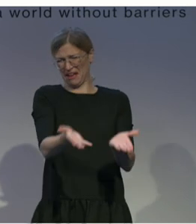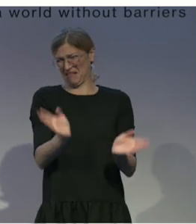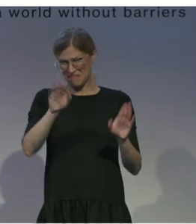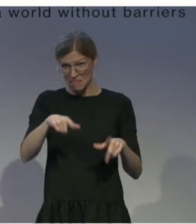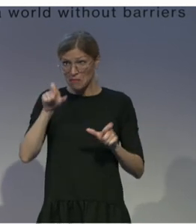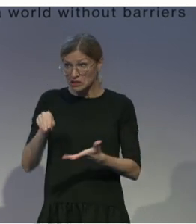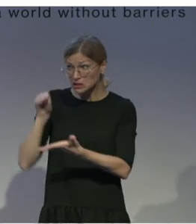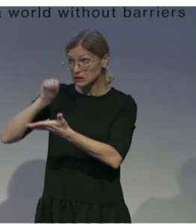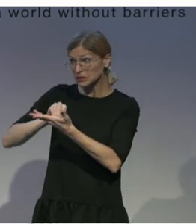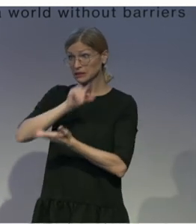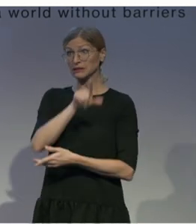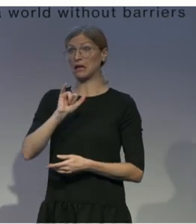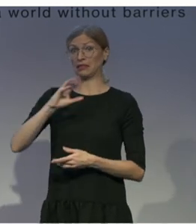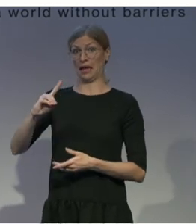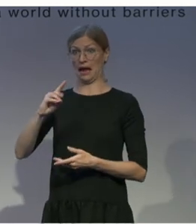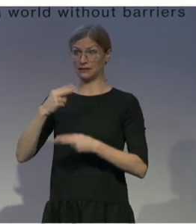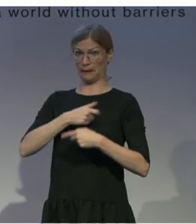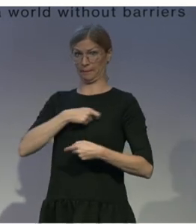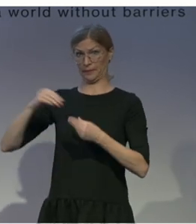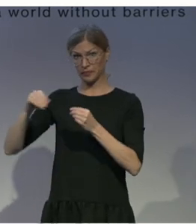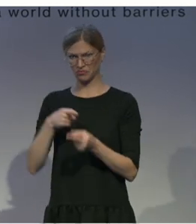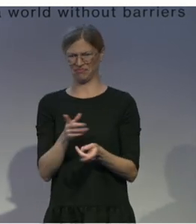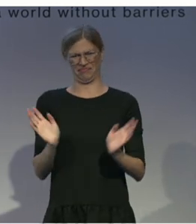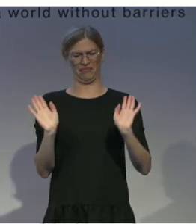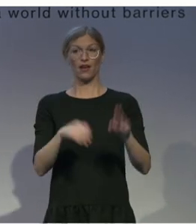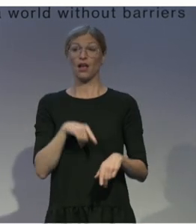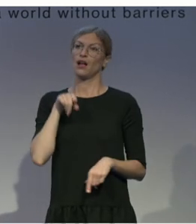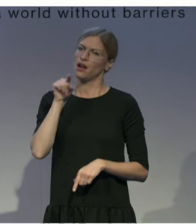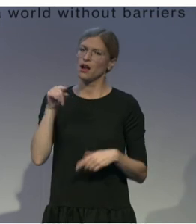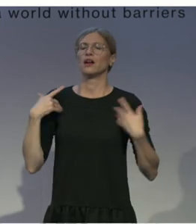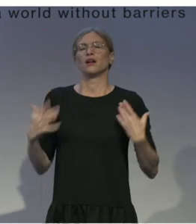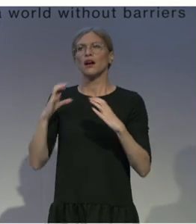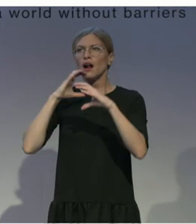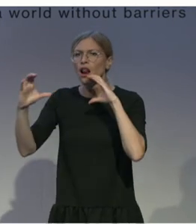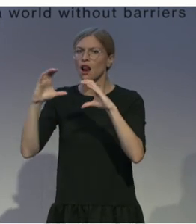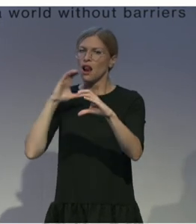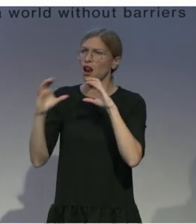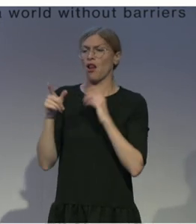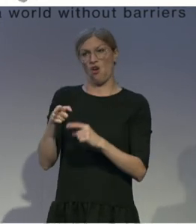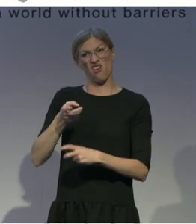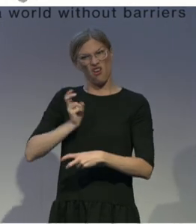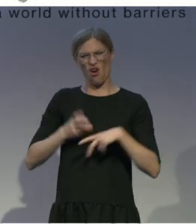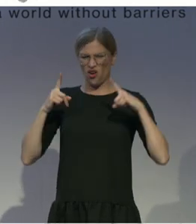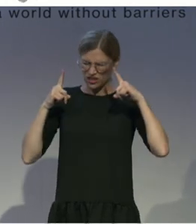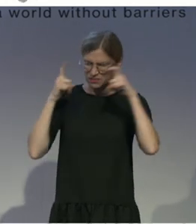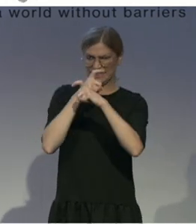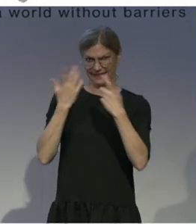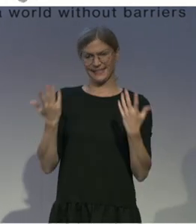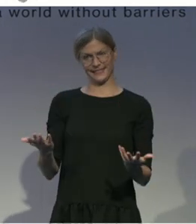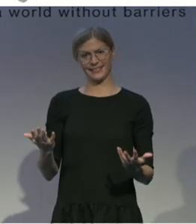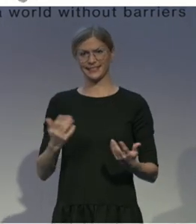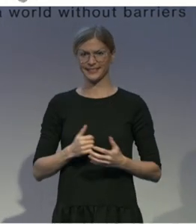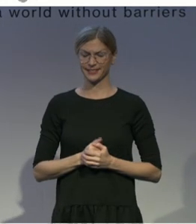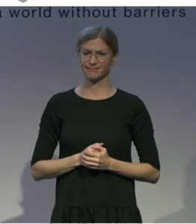see this whole kind of communication, the information thing, really, it really filters through. Now, I'm going to be a bit